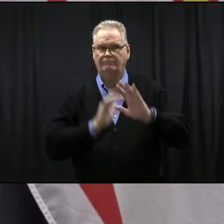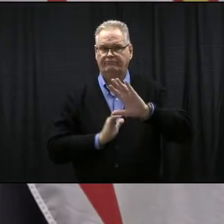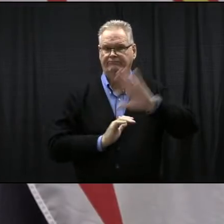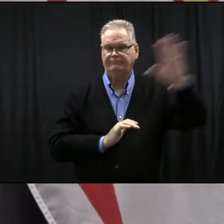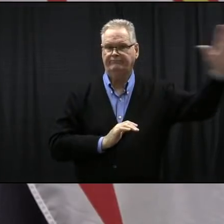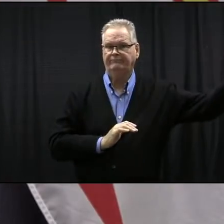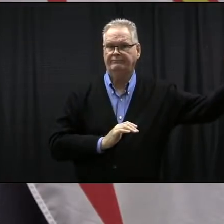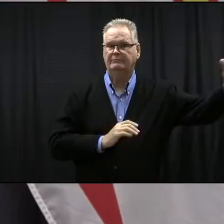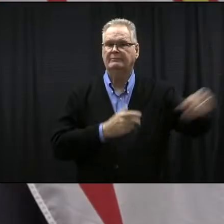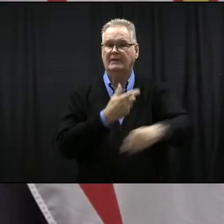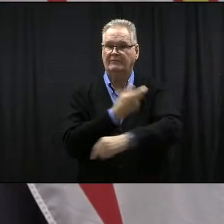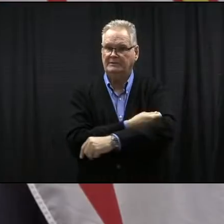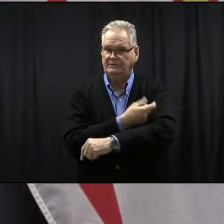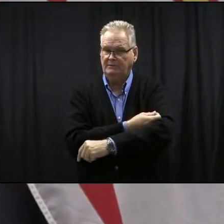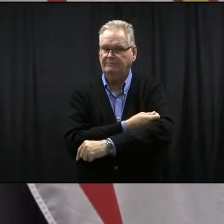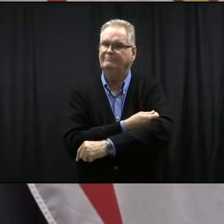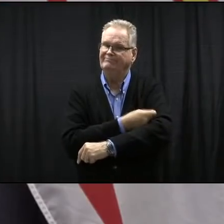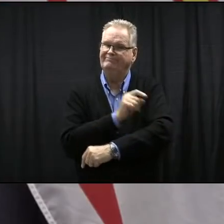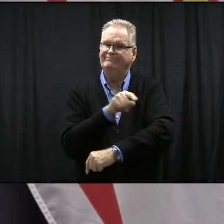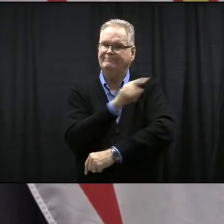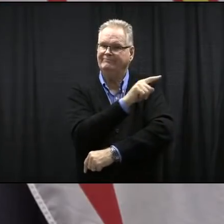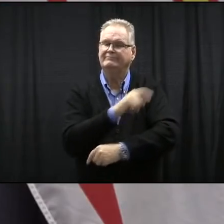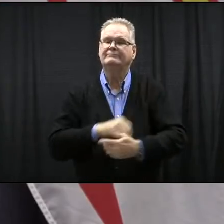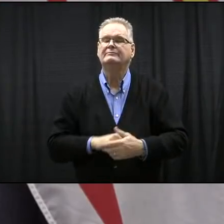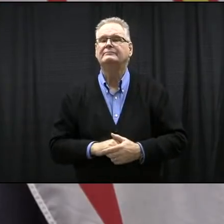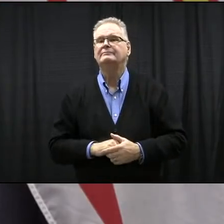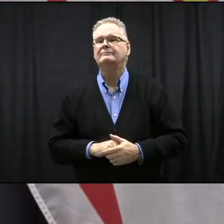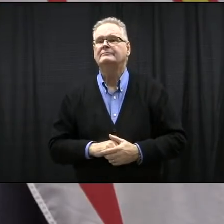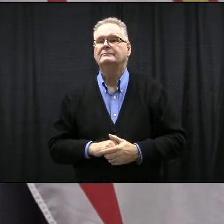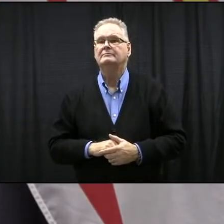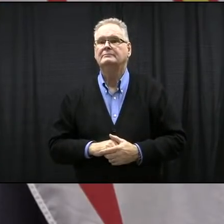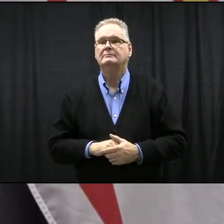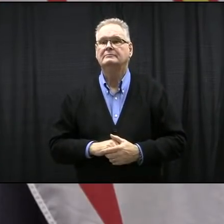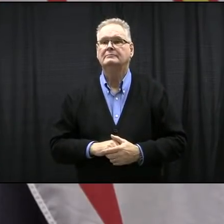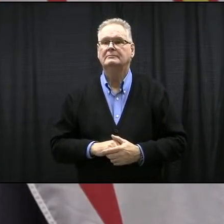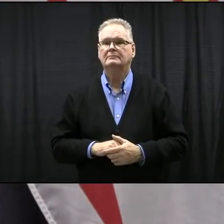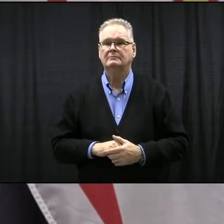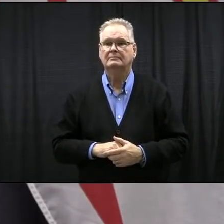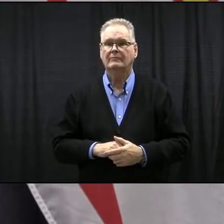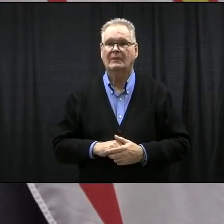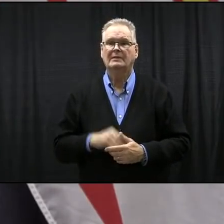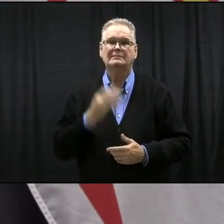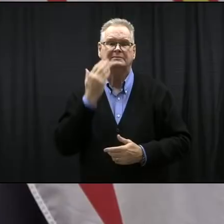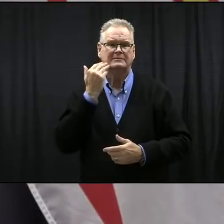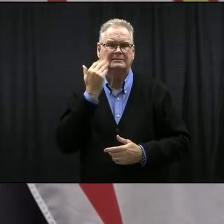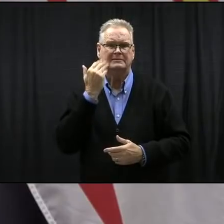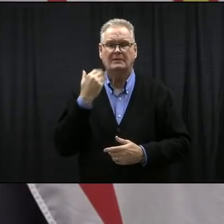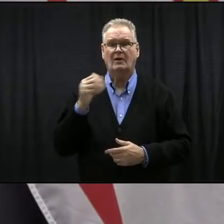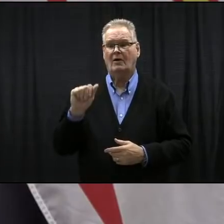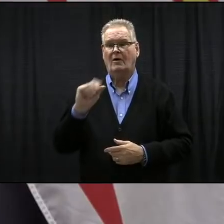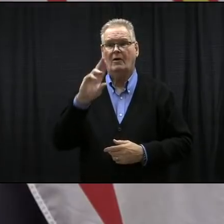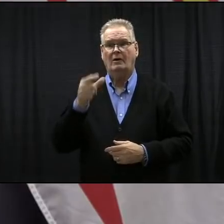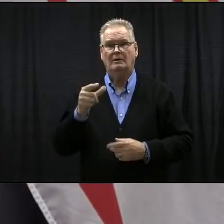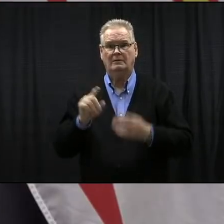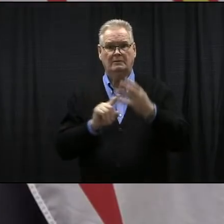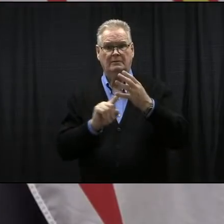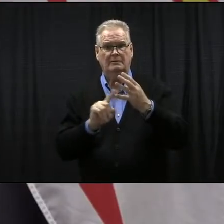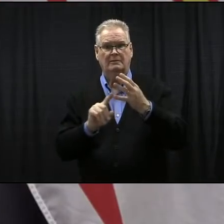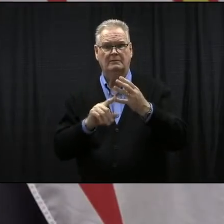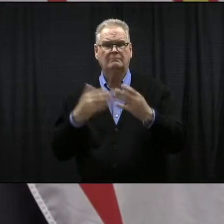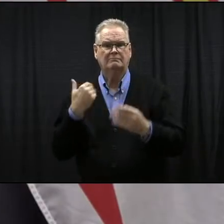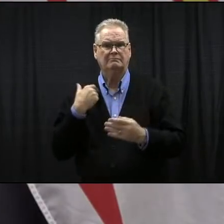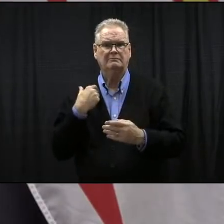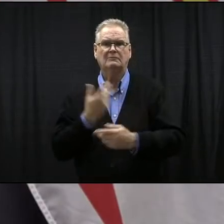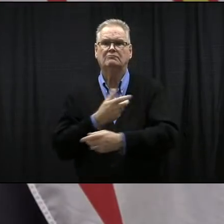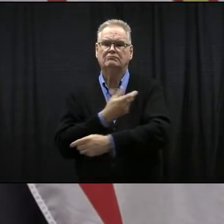eligible population fully vaccinated by the end of August. And while we are very close to this, and this is an incredible accomplishment on behalf